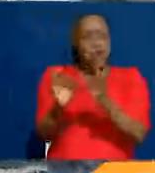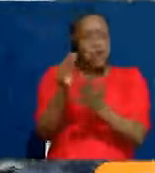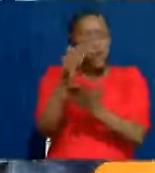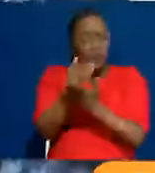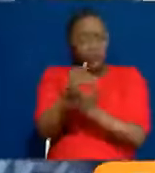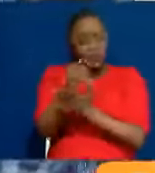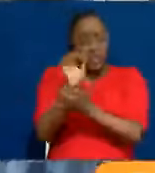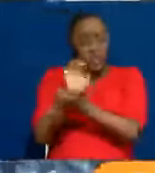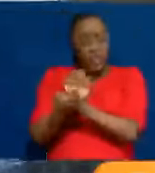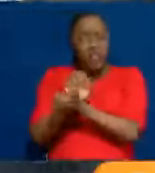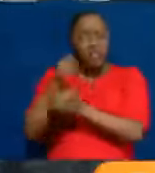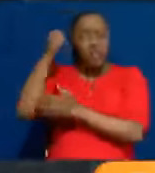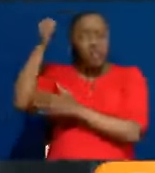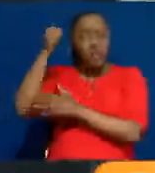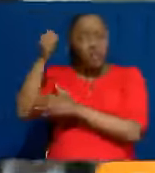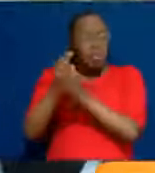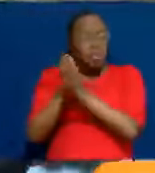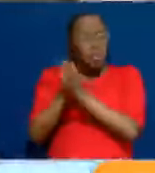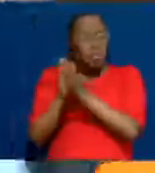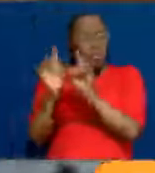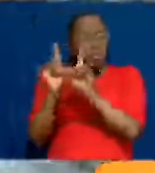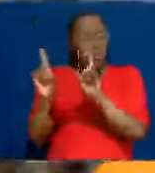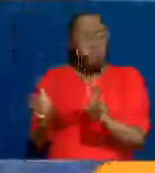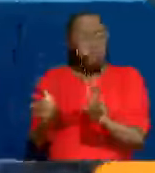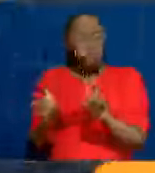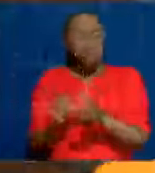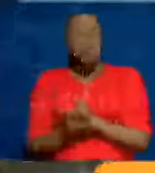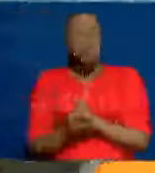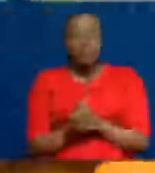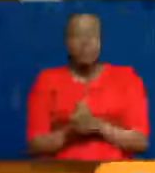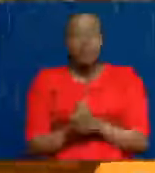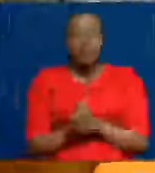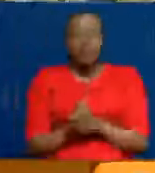the arrest was politically motivated. Chemutai Goin, Citizen TV.